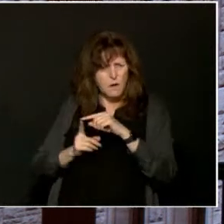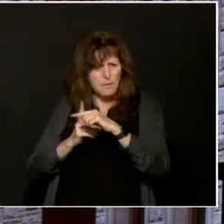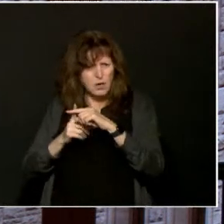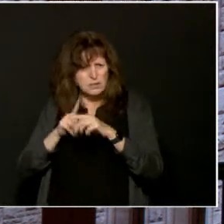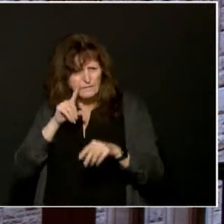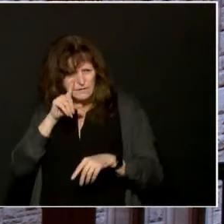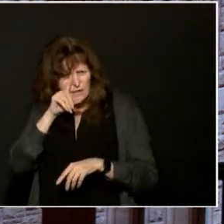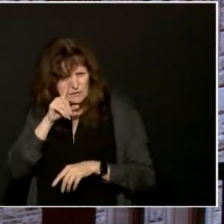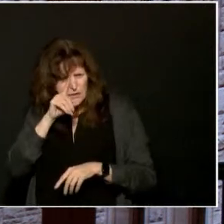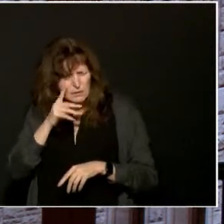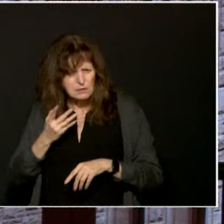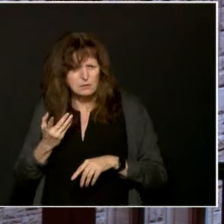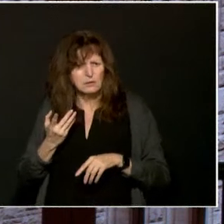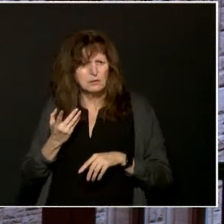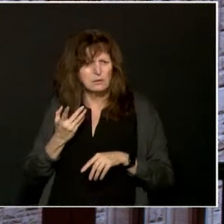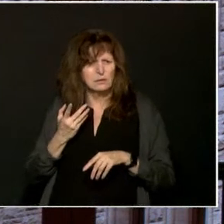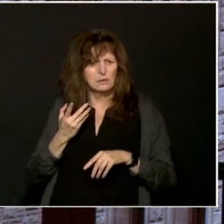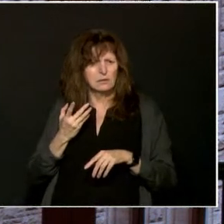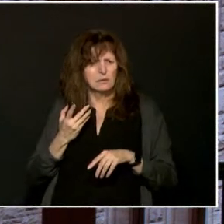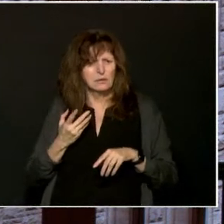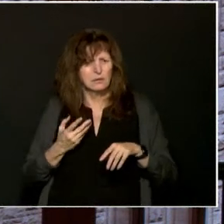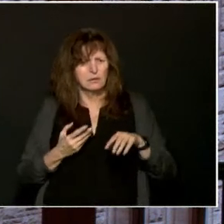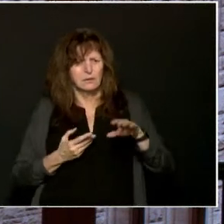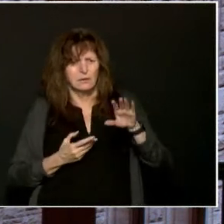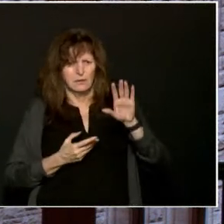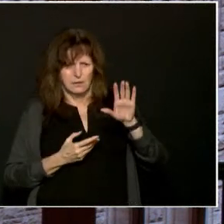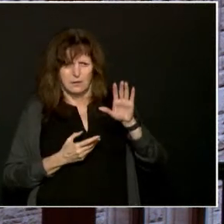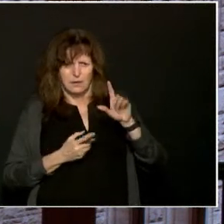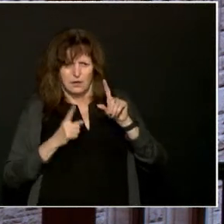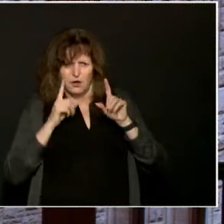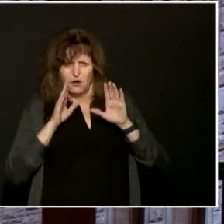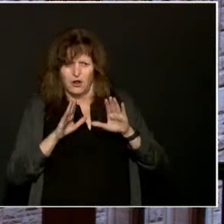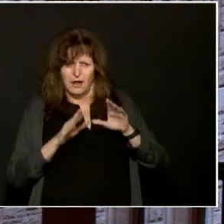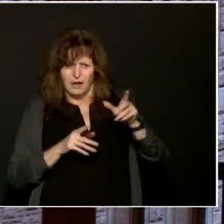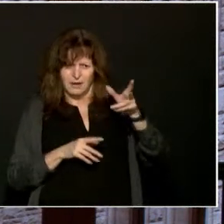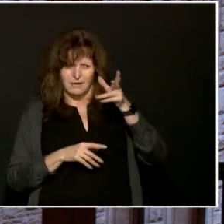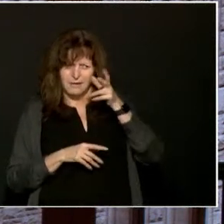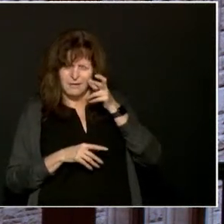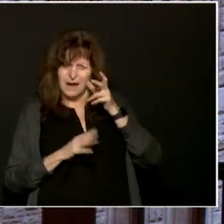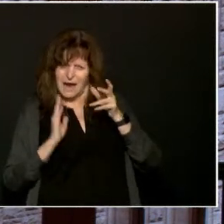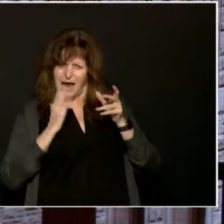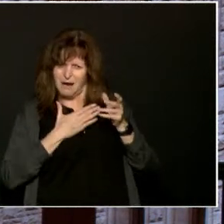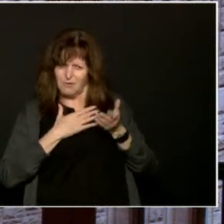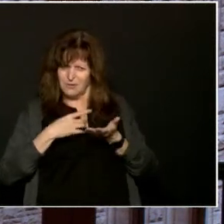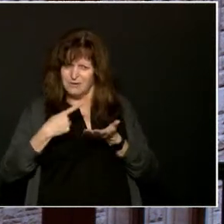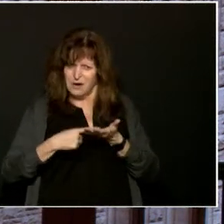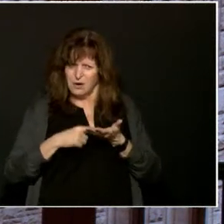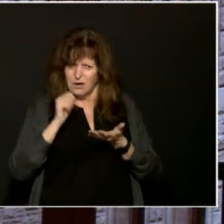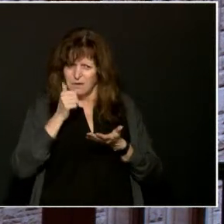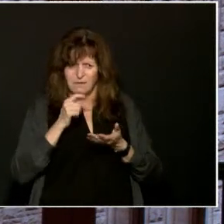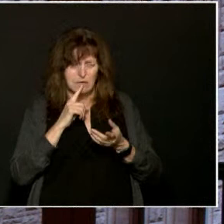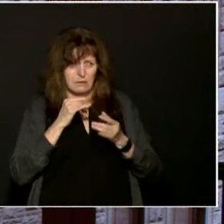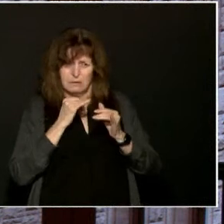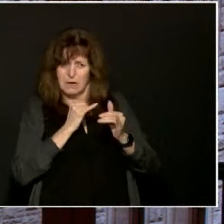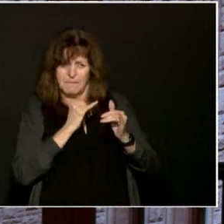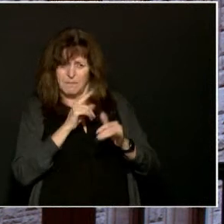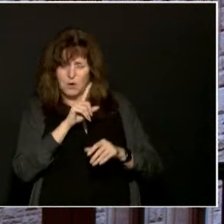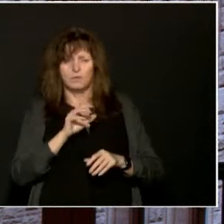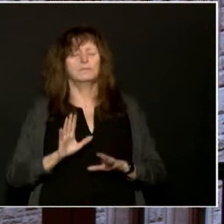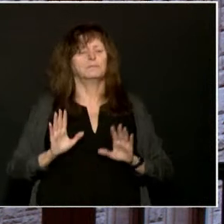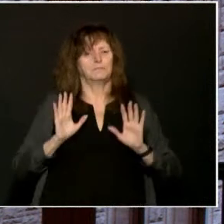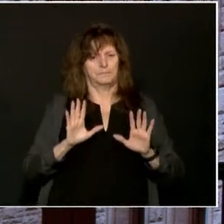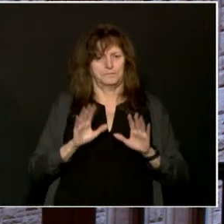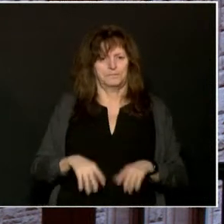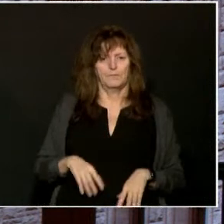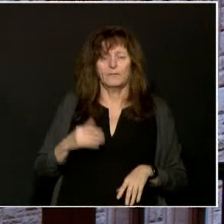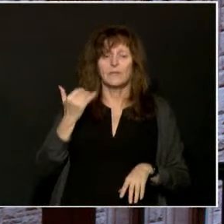You're almost listening to our discussions that we have each day. And we ask the same question. If we see the volumes going down